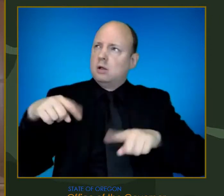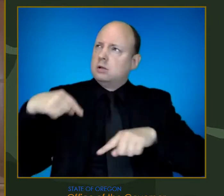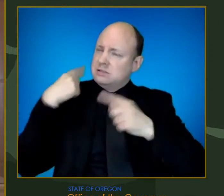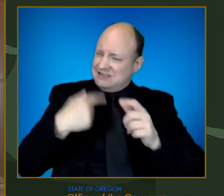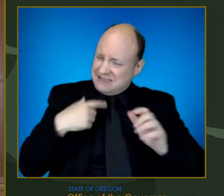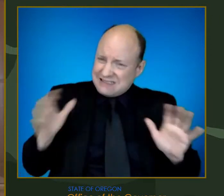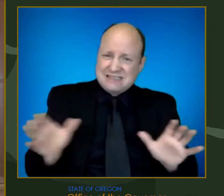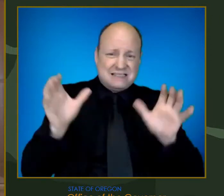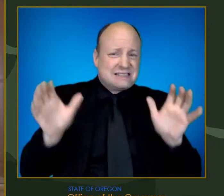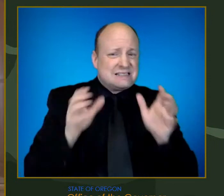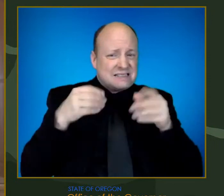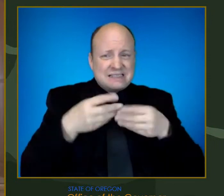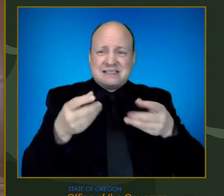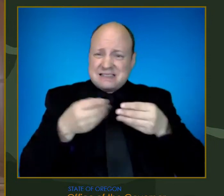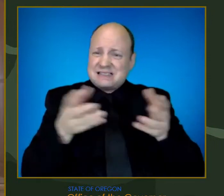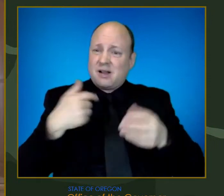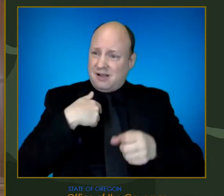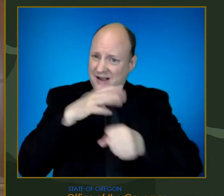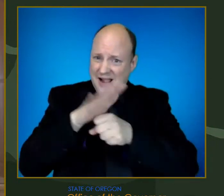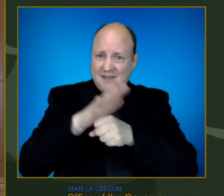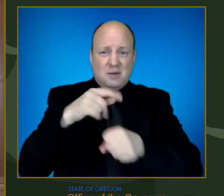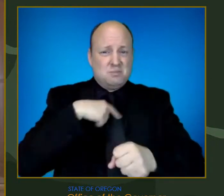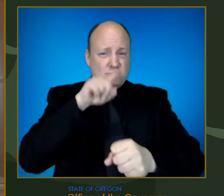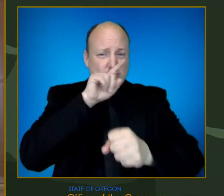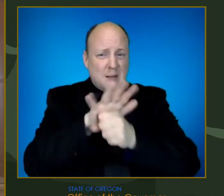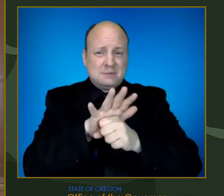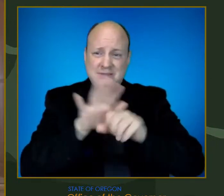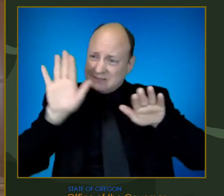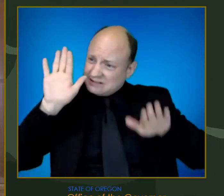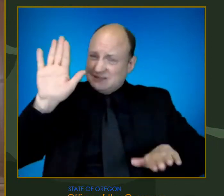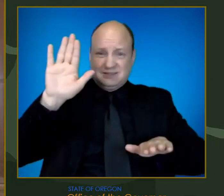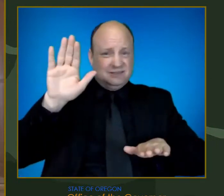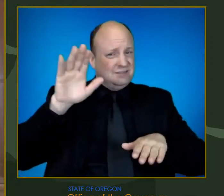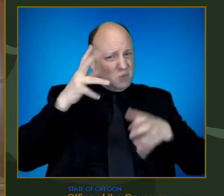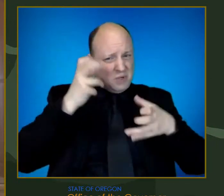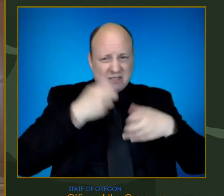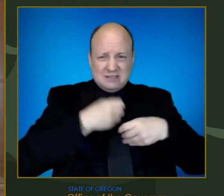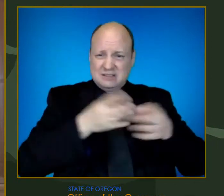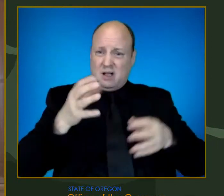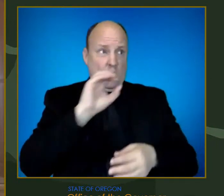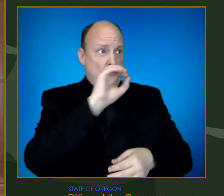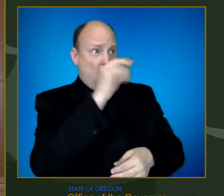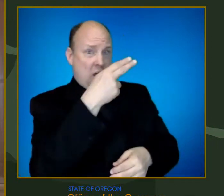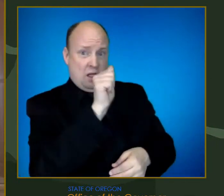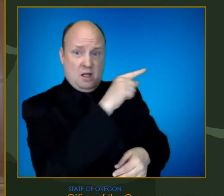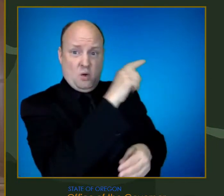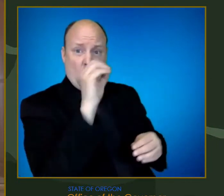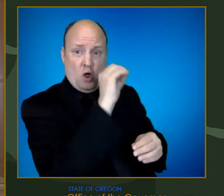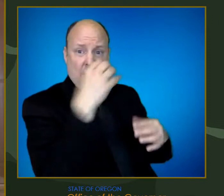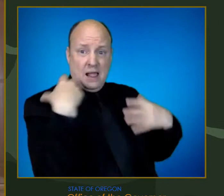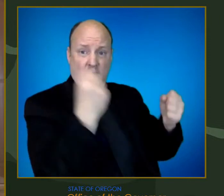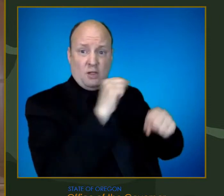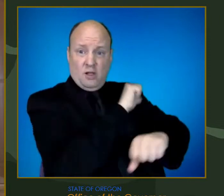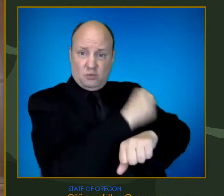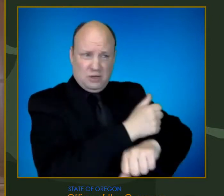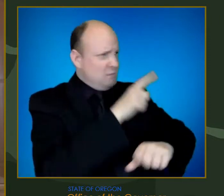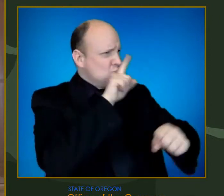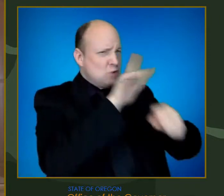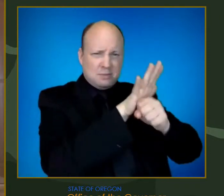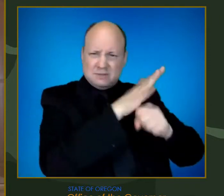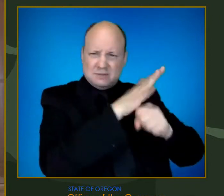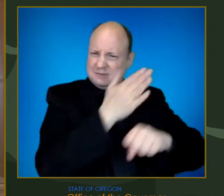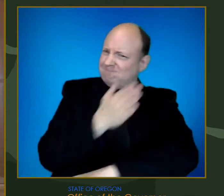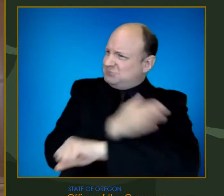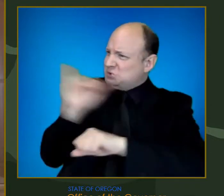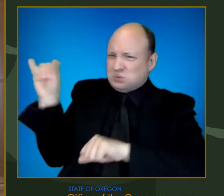absolutely committed, and I know that the OHA team is committed to doing better. There are a number of efforts